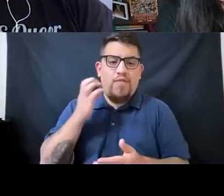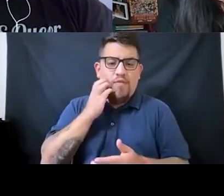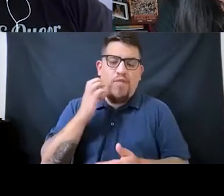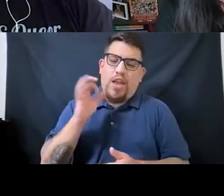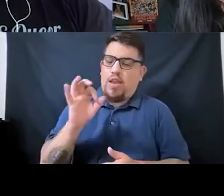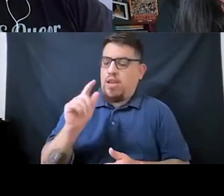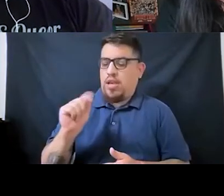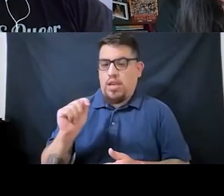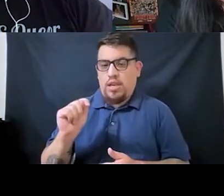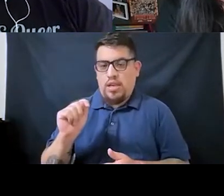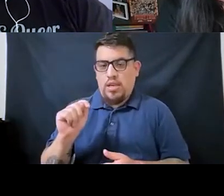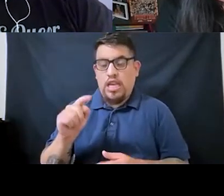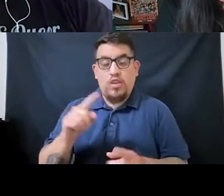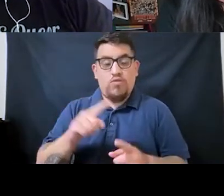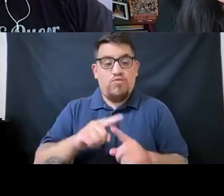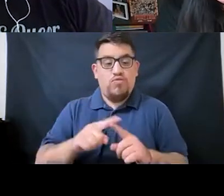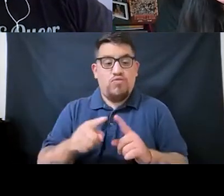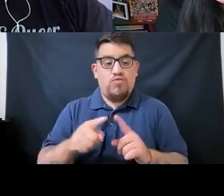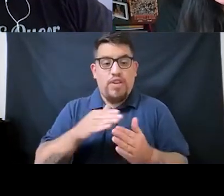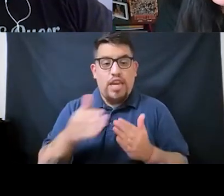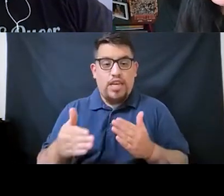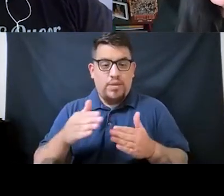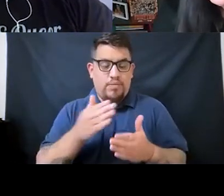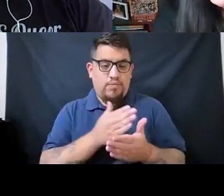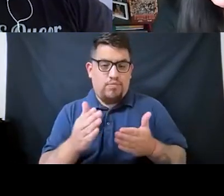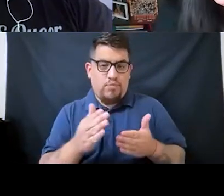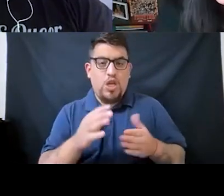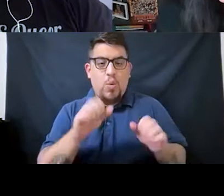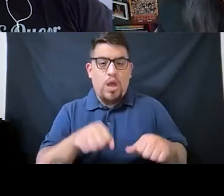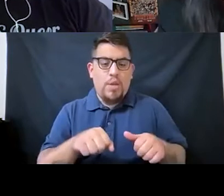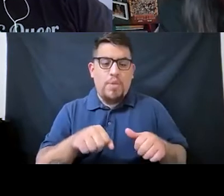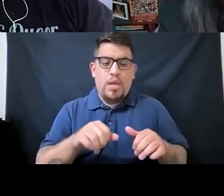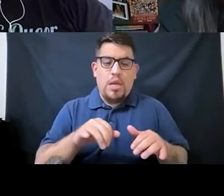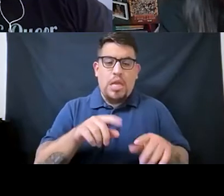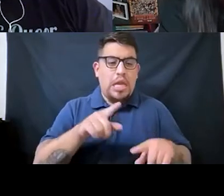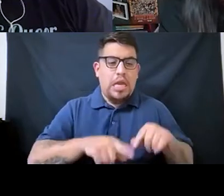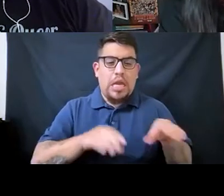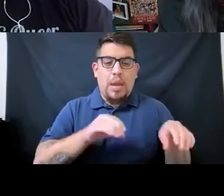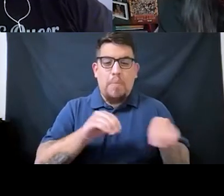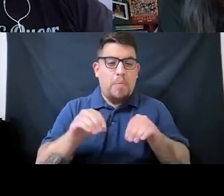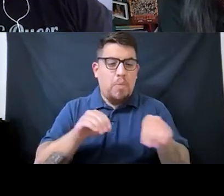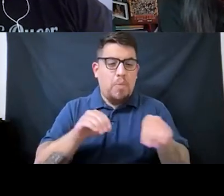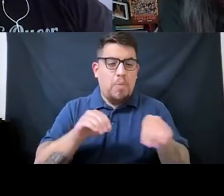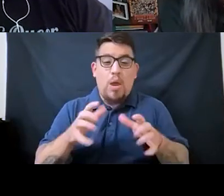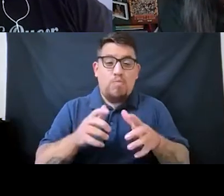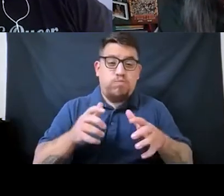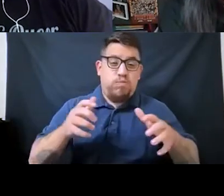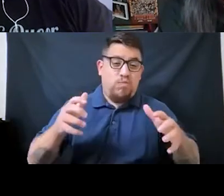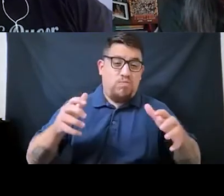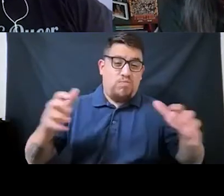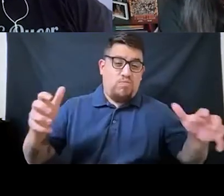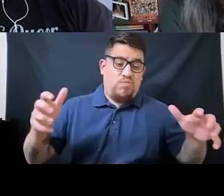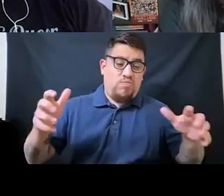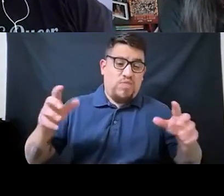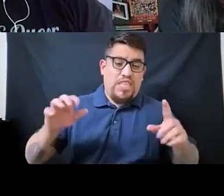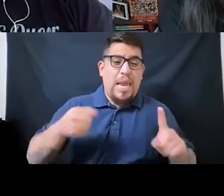On the other end of the spectrum are the guys who want to be immobile. These men want to be so fat, so large, that impedes their daily